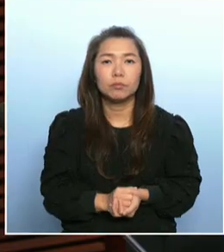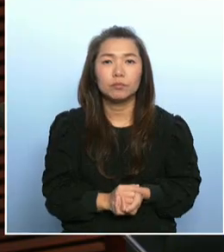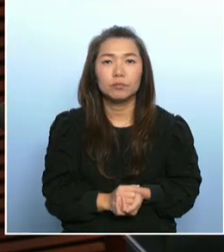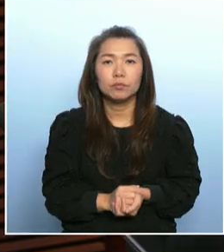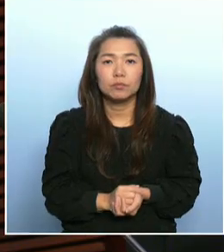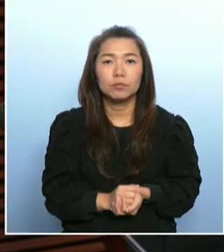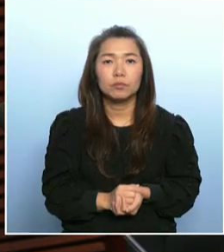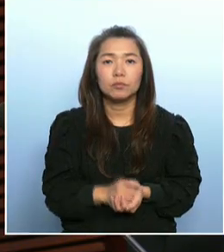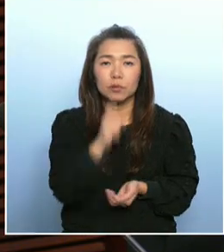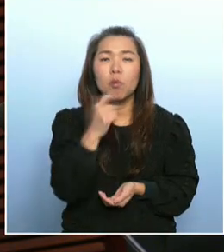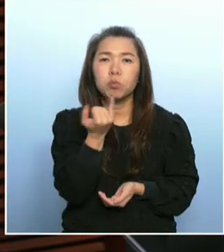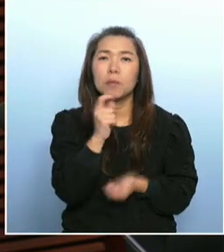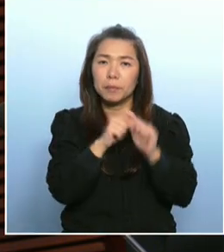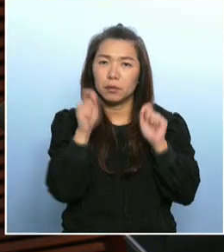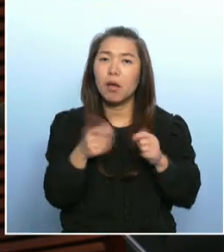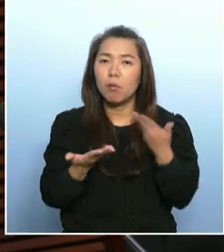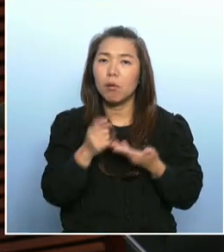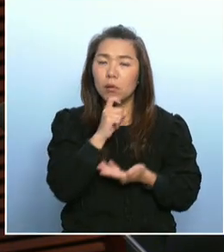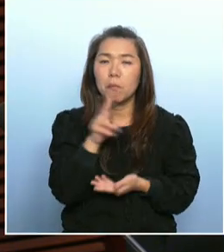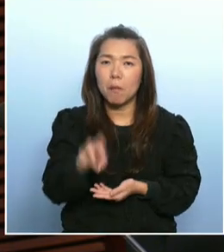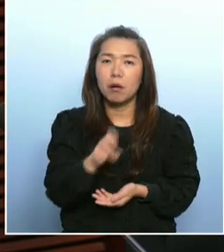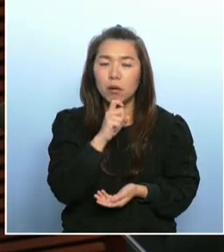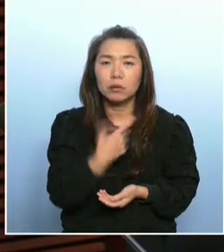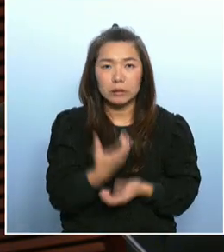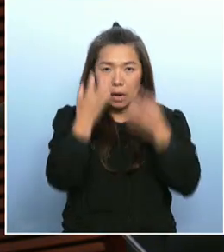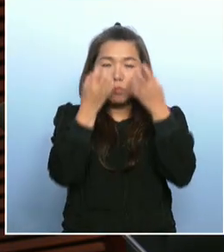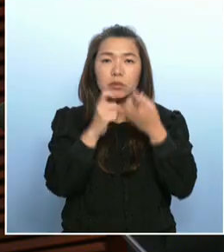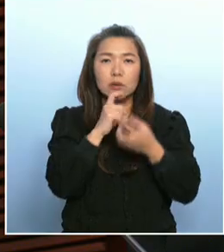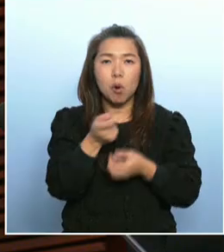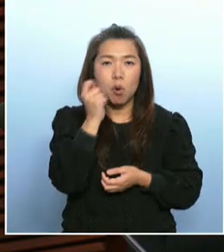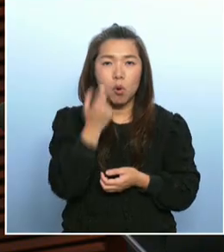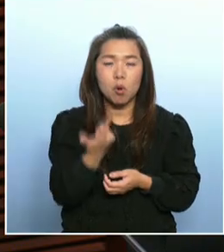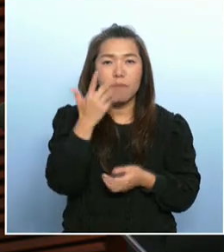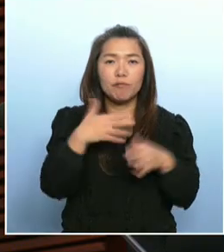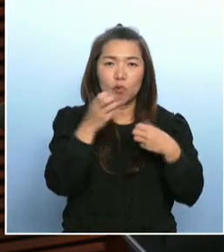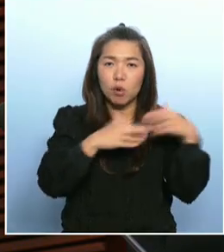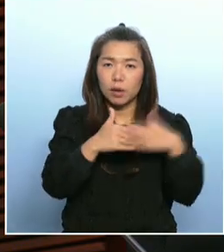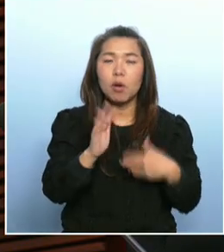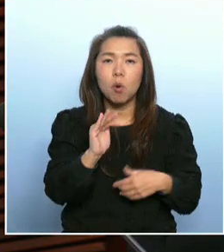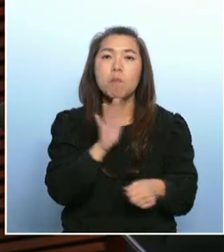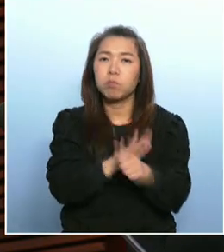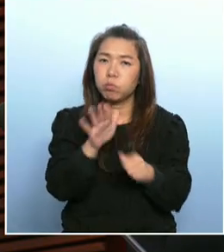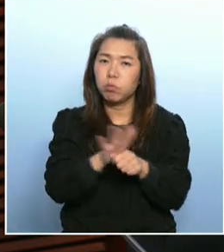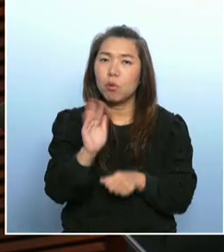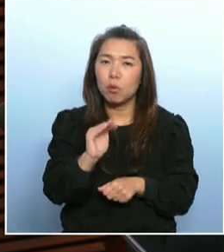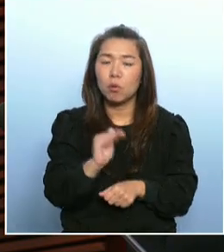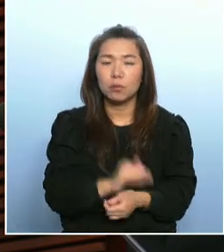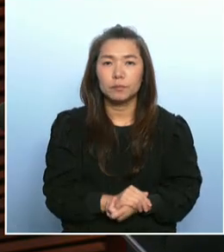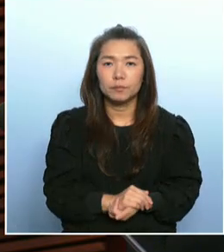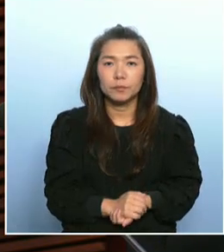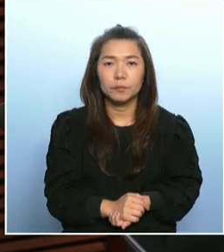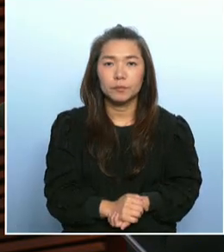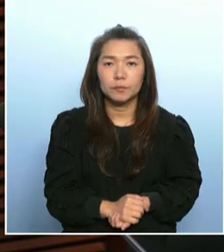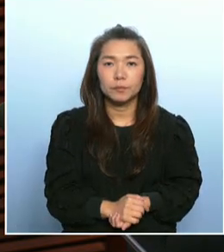issue is not limited to RCHDs, but also RCHEs, I see the application of